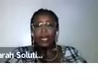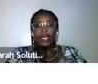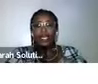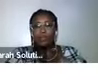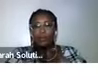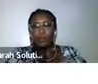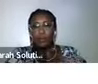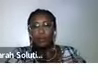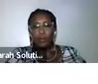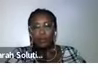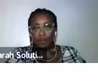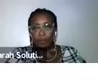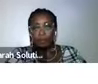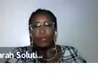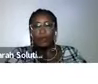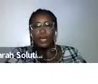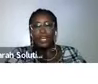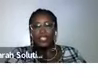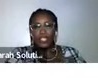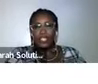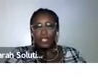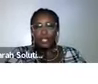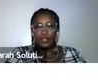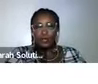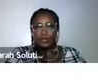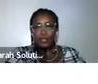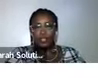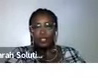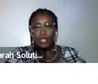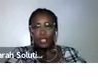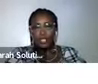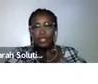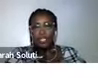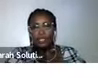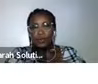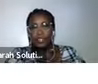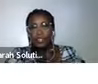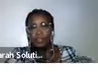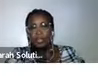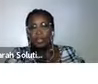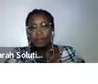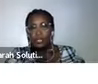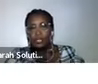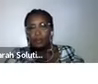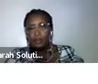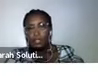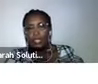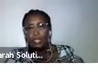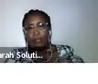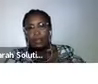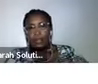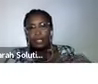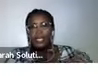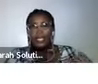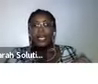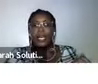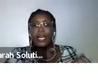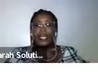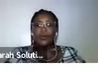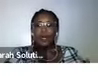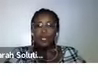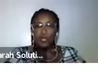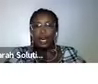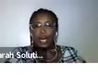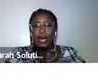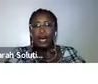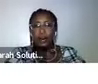p.m. And this will be on Zoom. We are charging 2,000 shillings. Yes, you will get a certificate. Somebody was asking about that. And